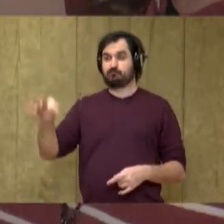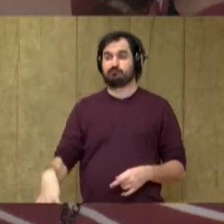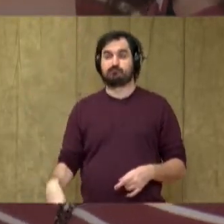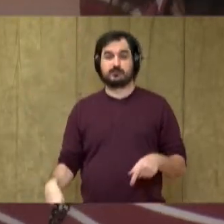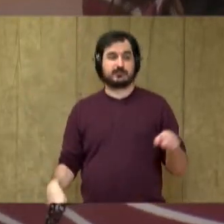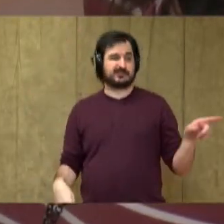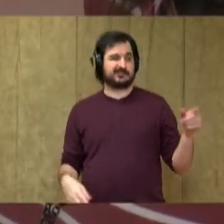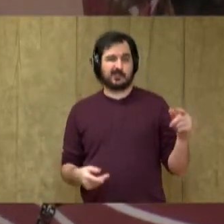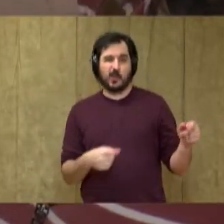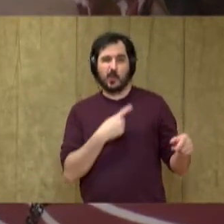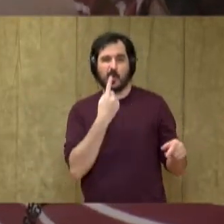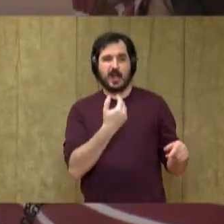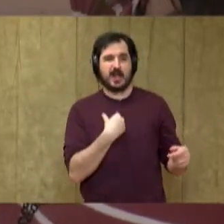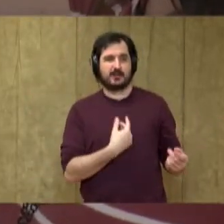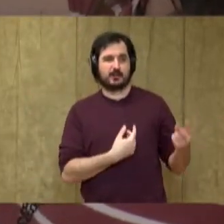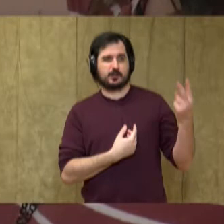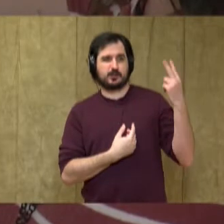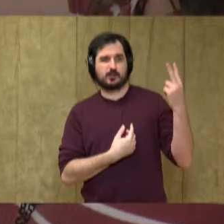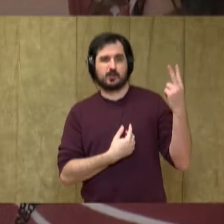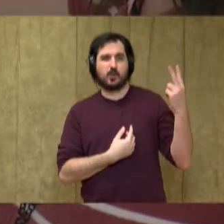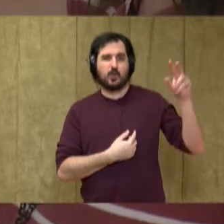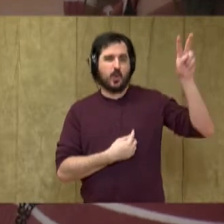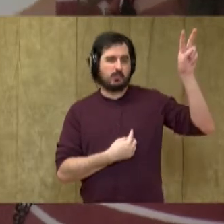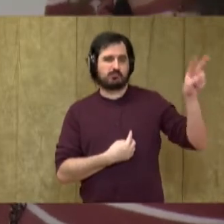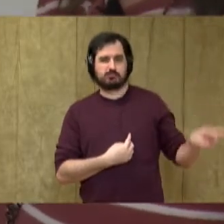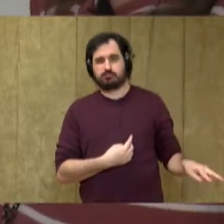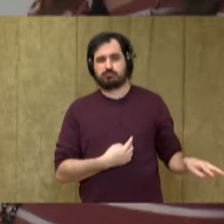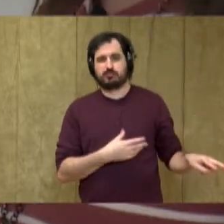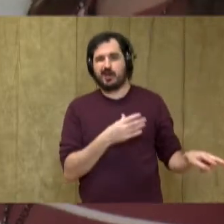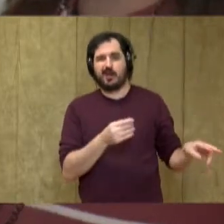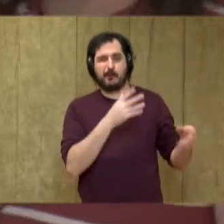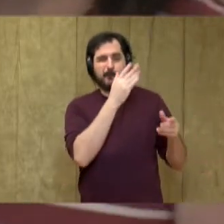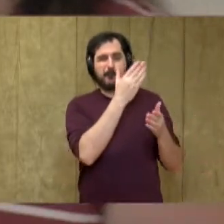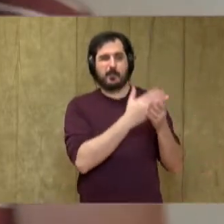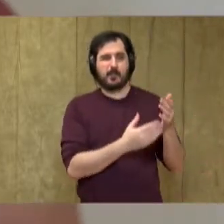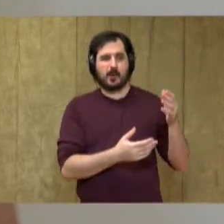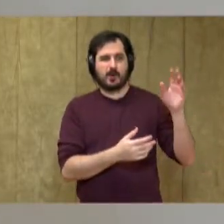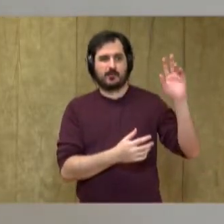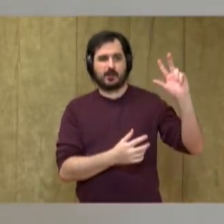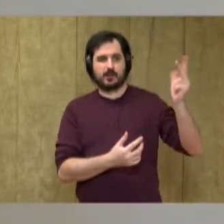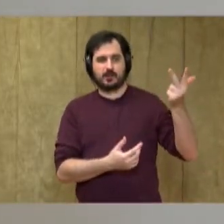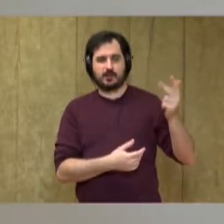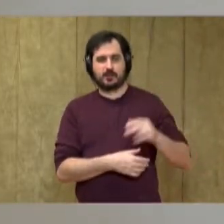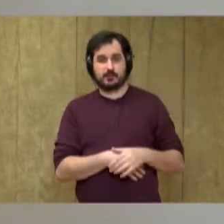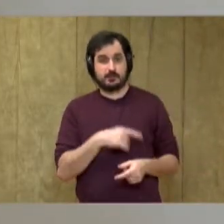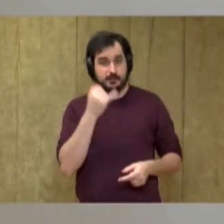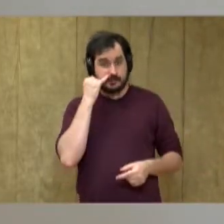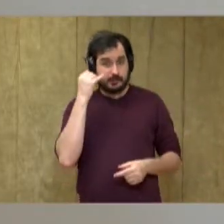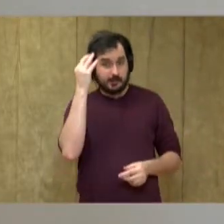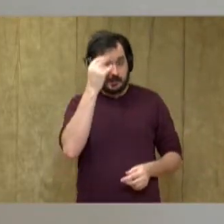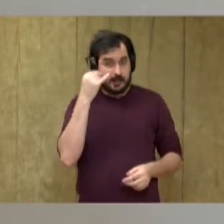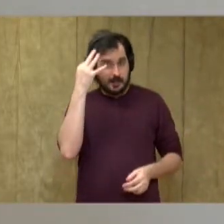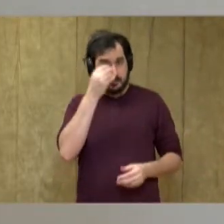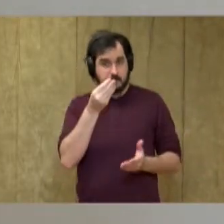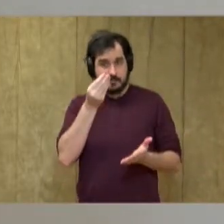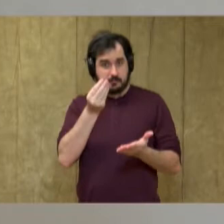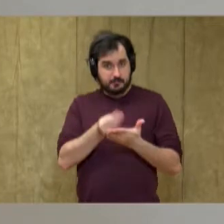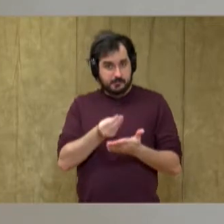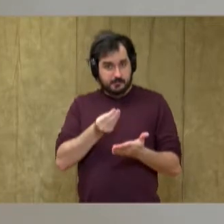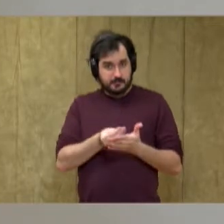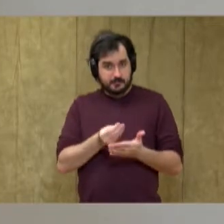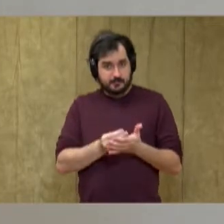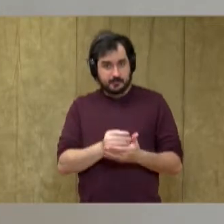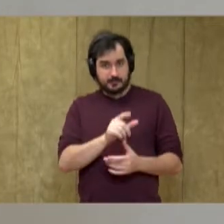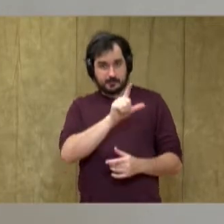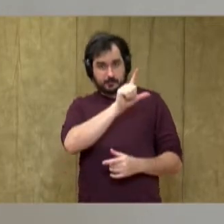has 2 whole columns and part of another one. And if you think about it in money, is 26